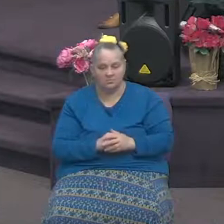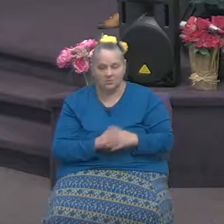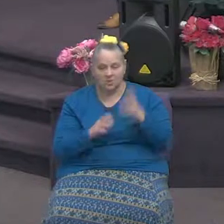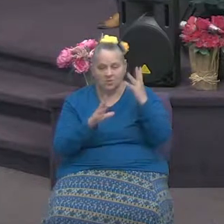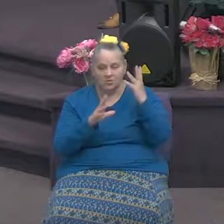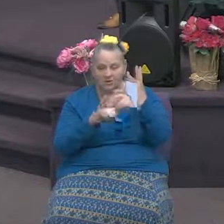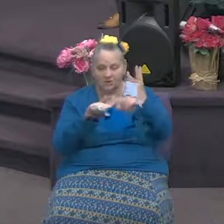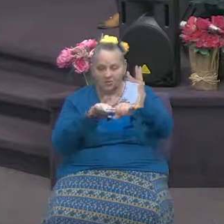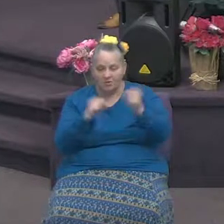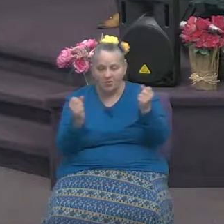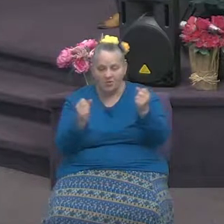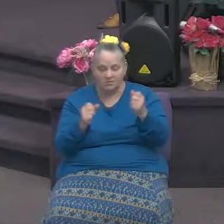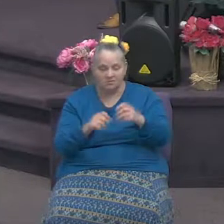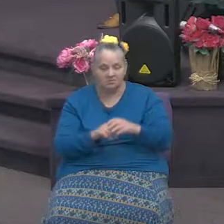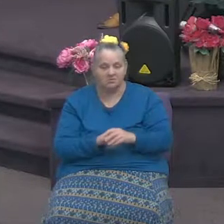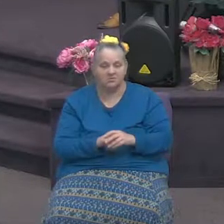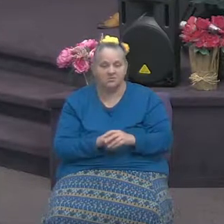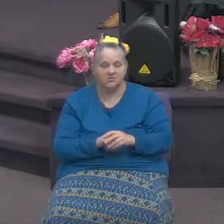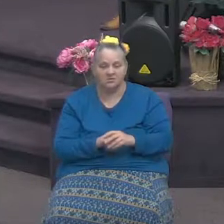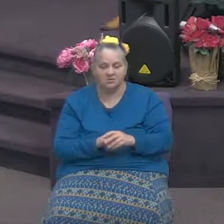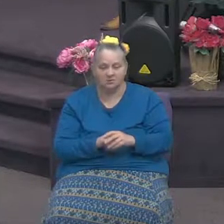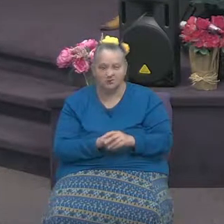Trust that they are broken.